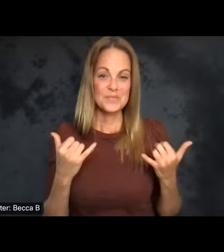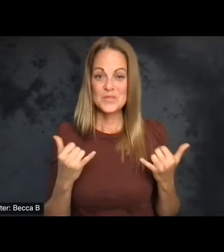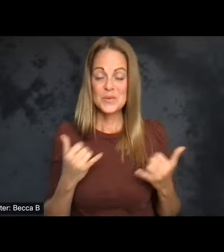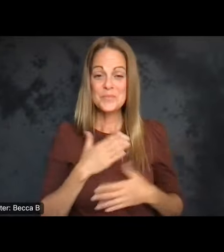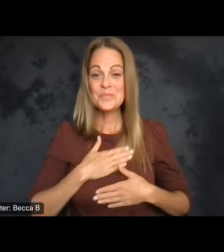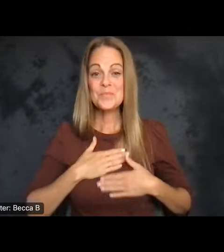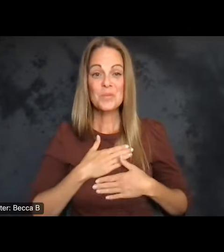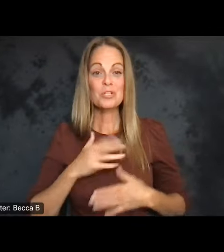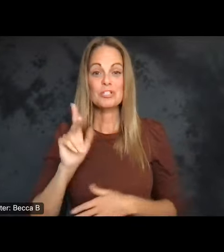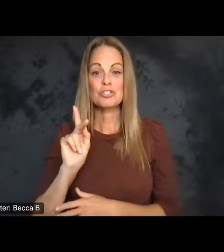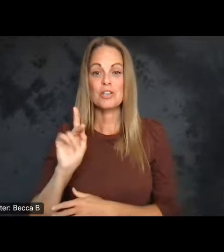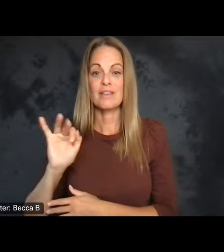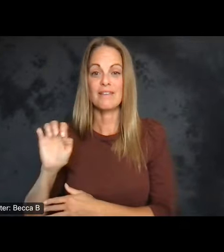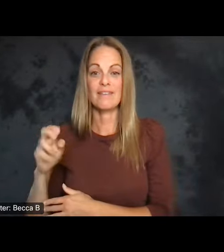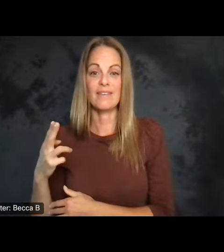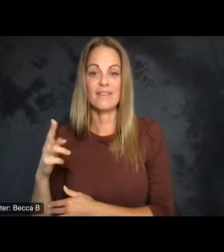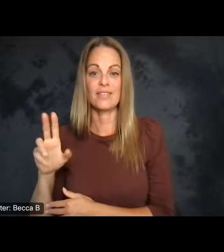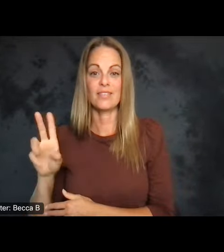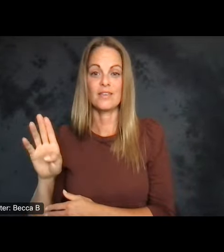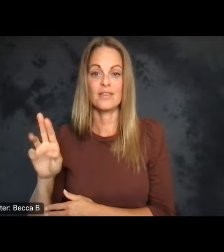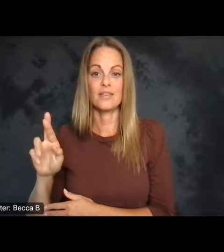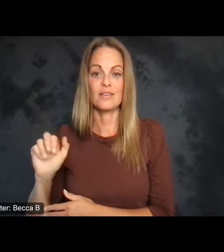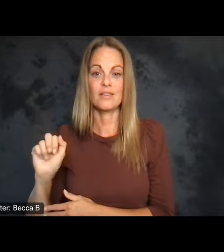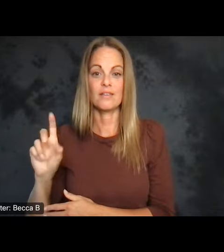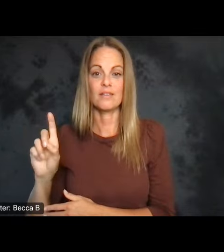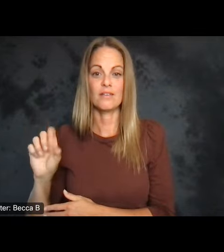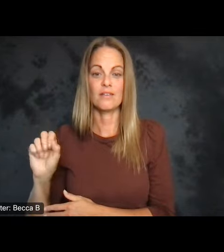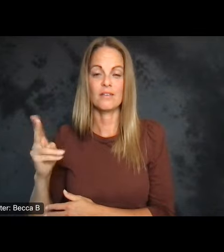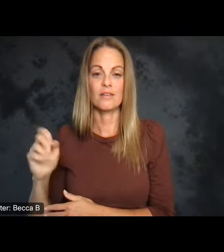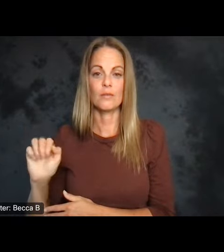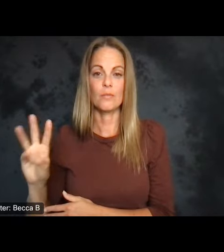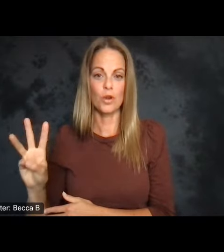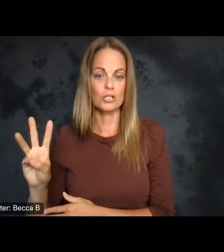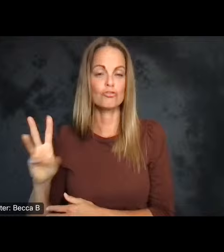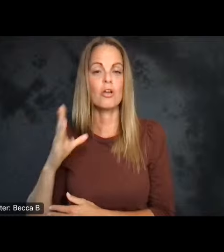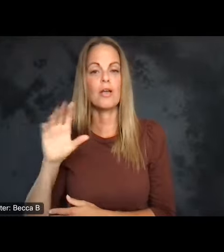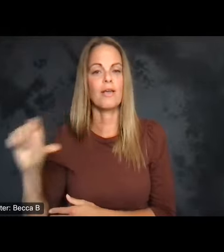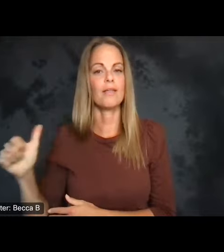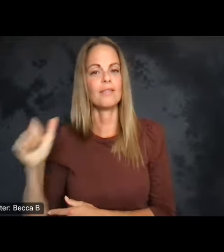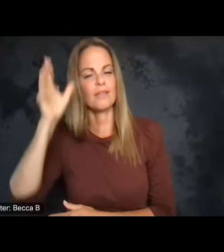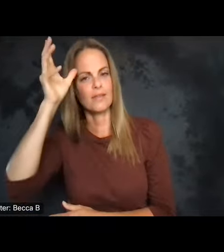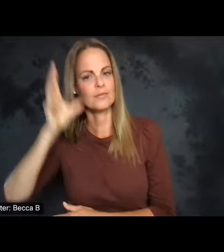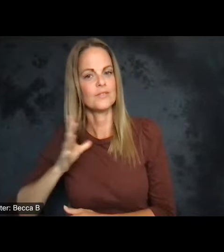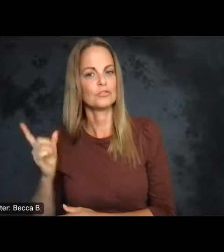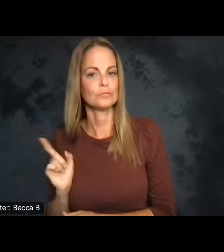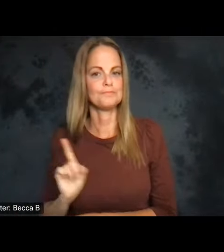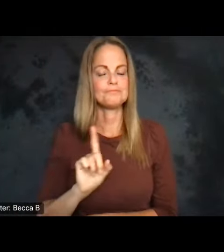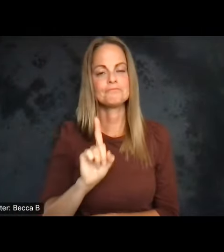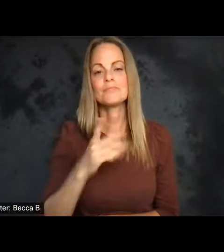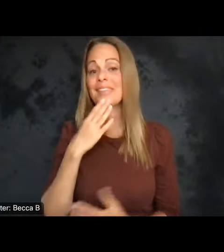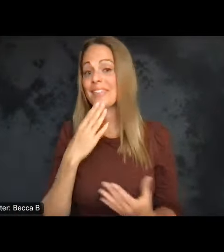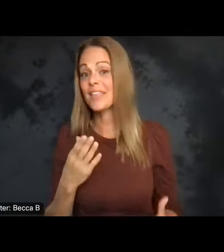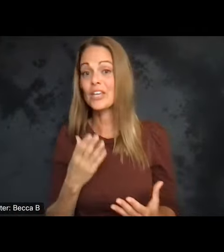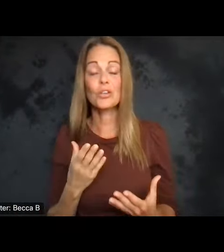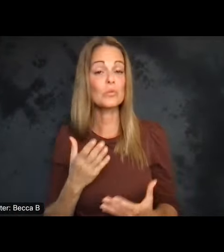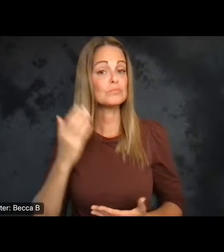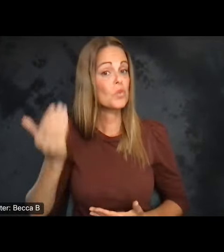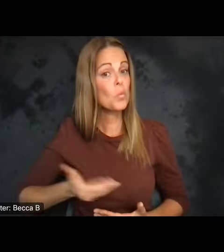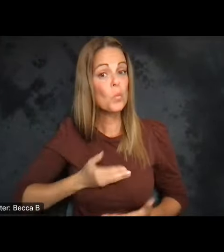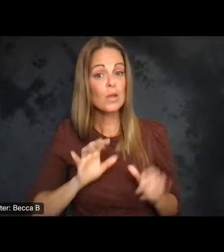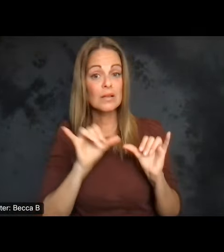appreciate Keith Bradshaw and the other individual here for coming up and testifying. You're welcome to stick around, but